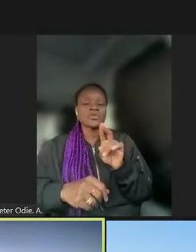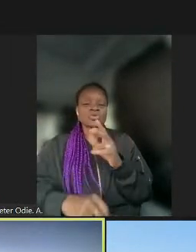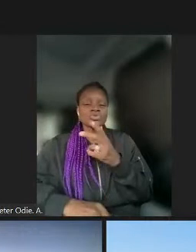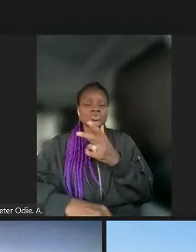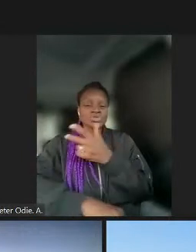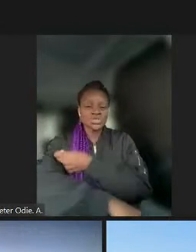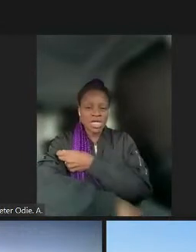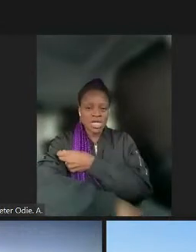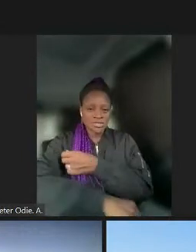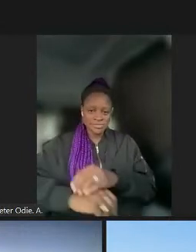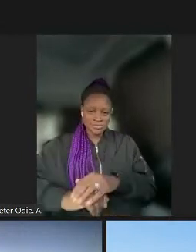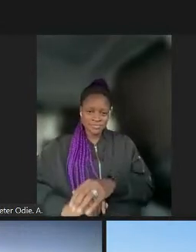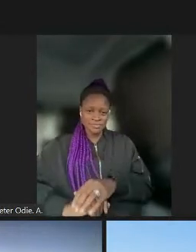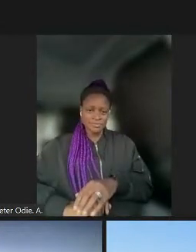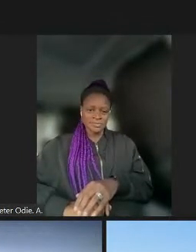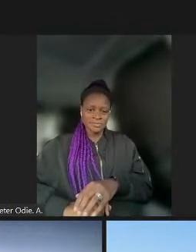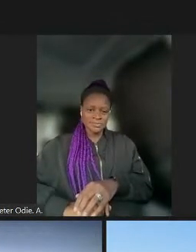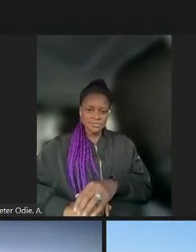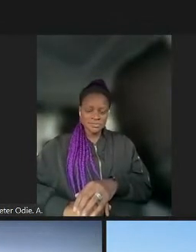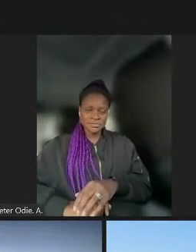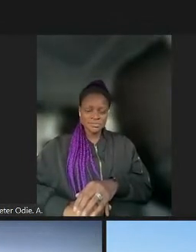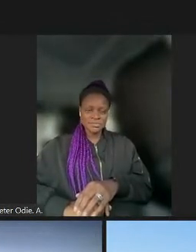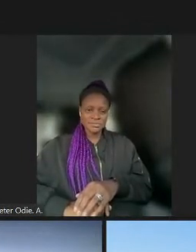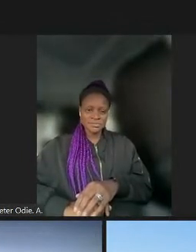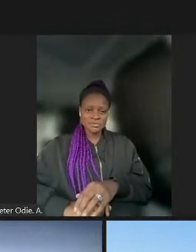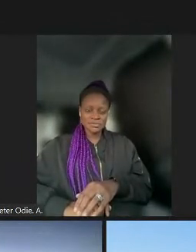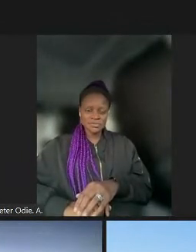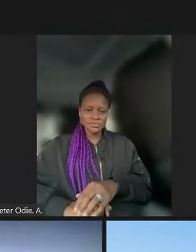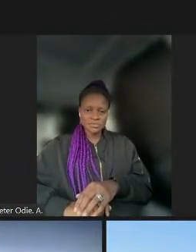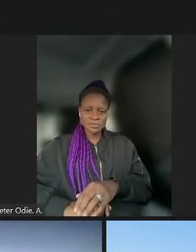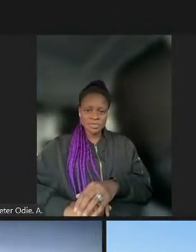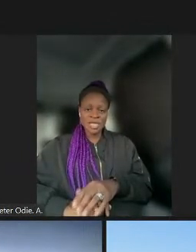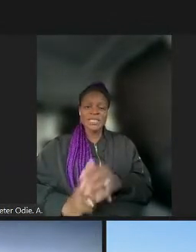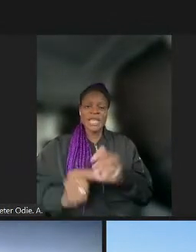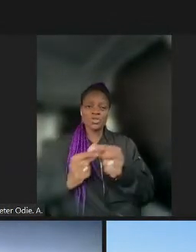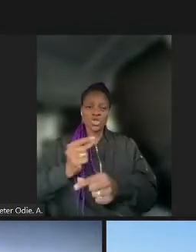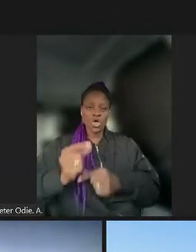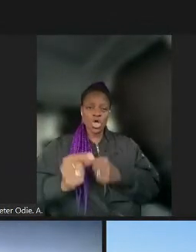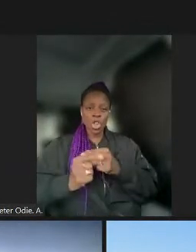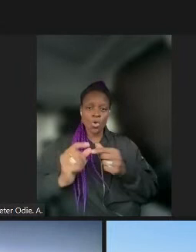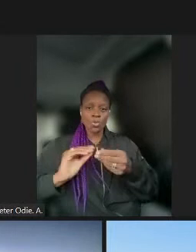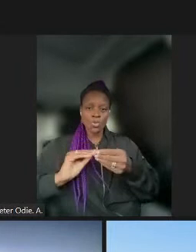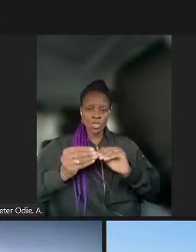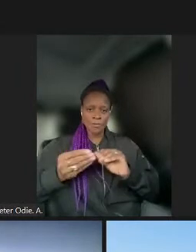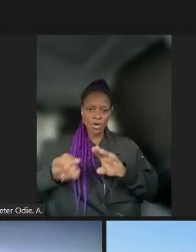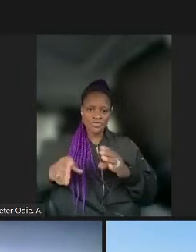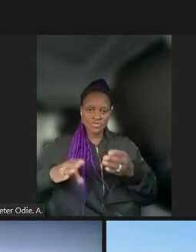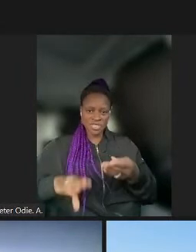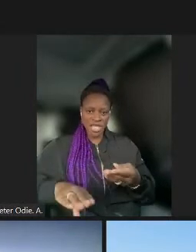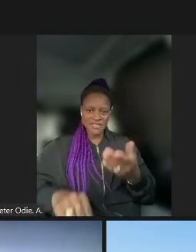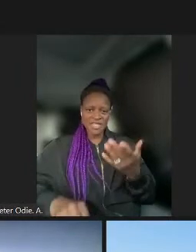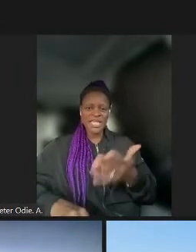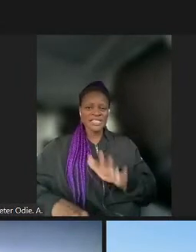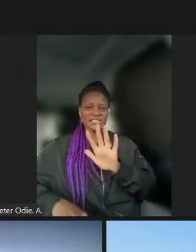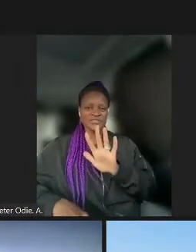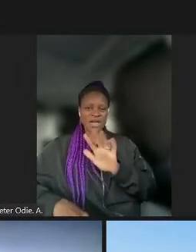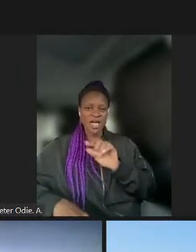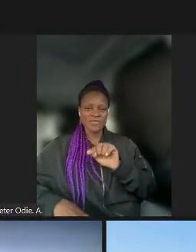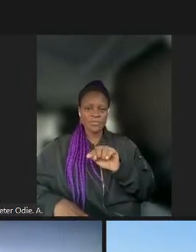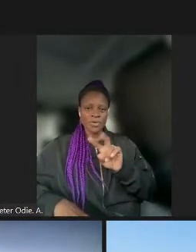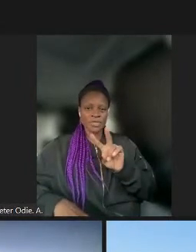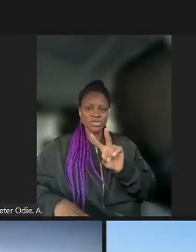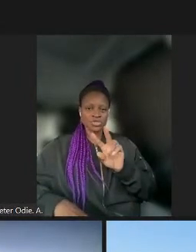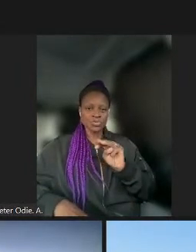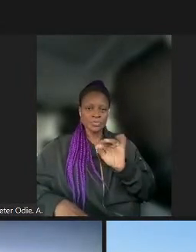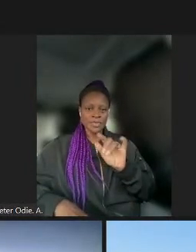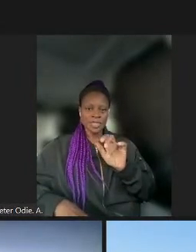Yeah, and I would note that the global number of deaths is now in excess of 5.2 million people around the